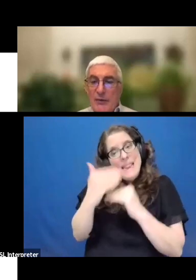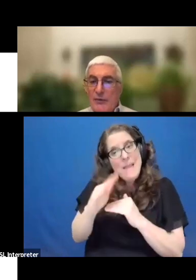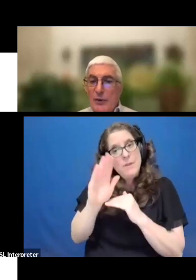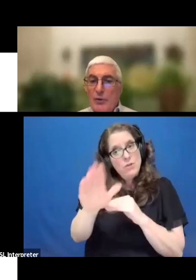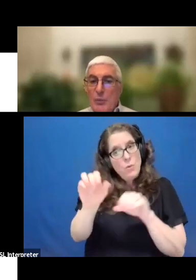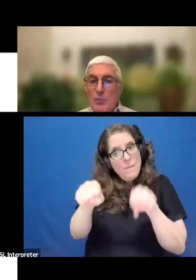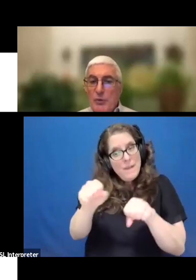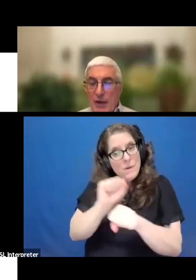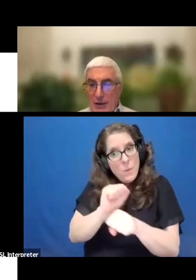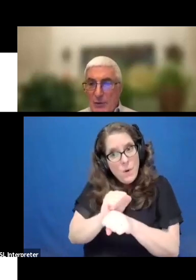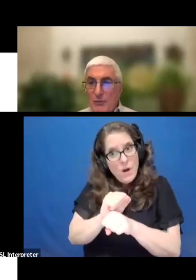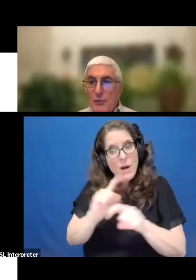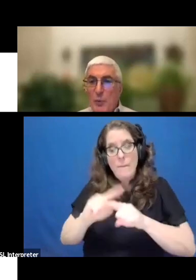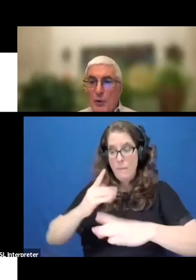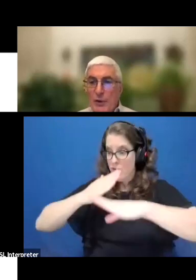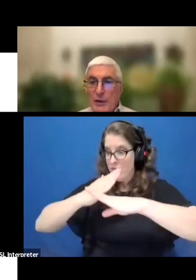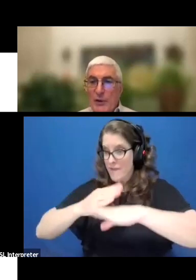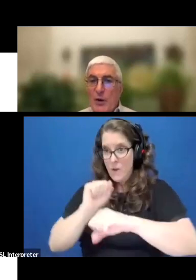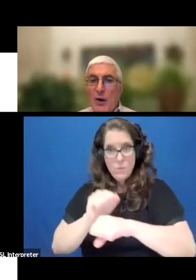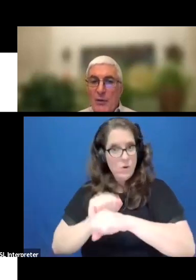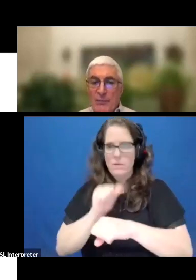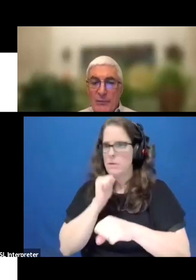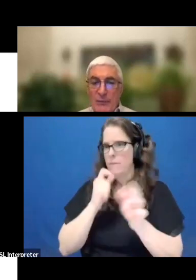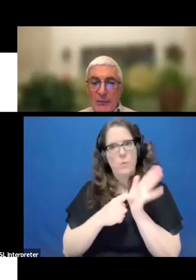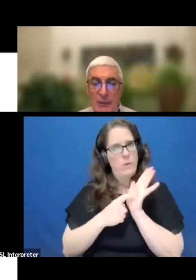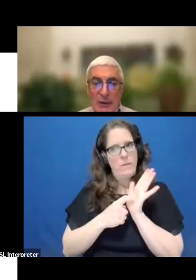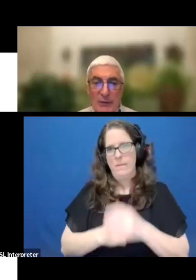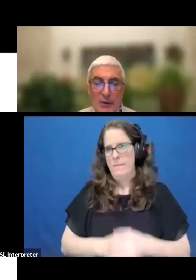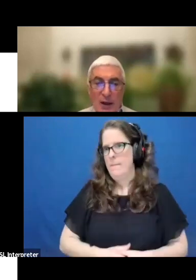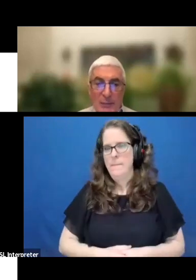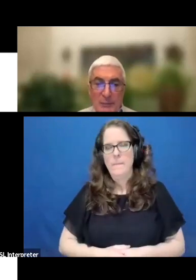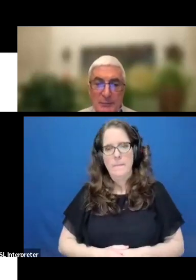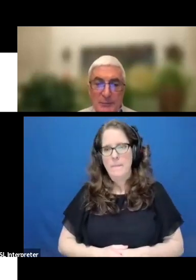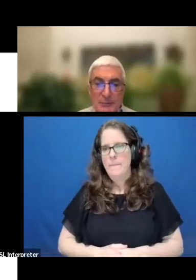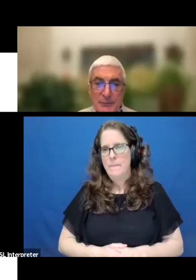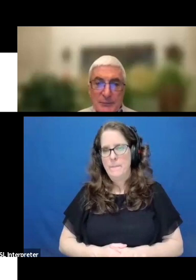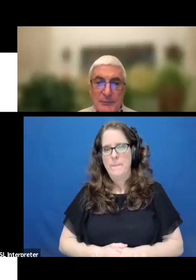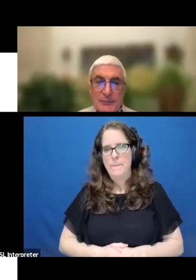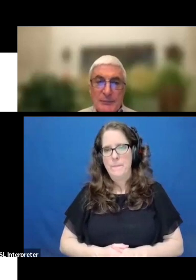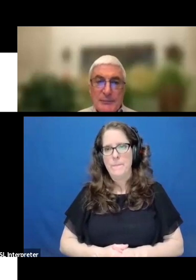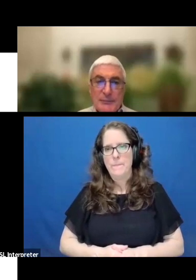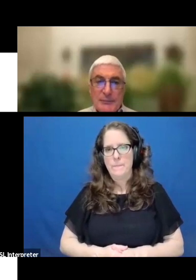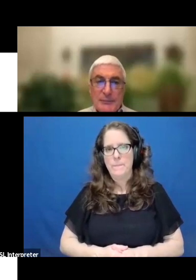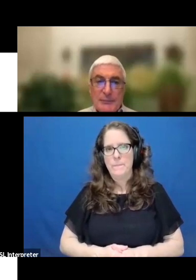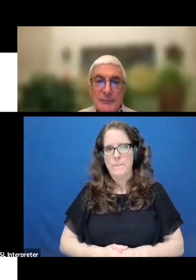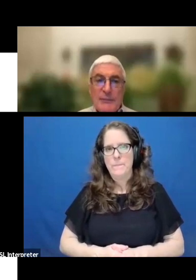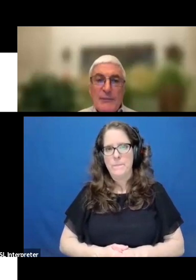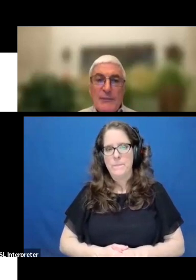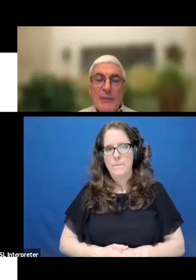not necessarily prevent you from working at all. Next slide.